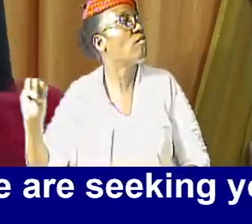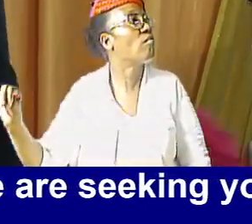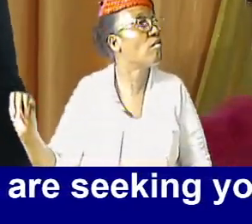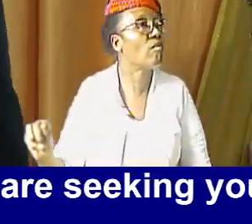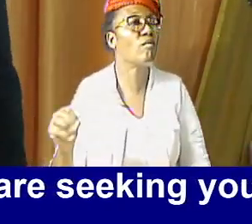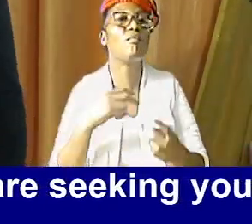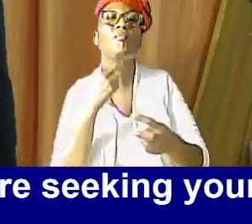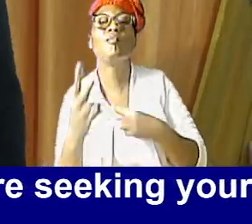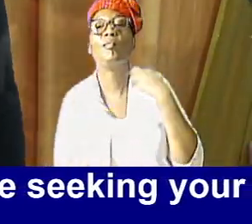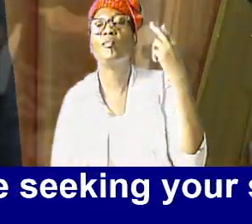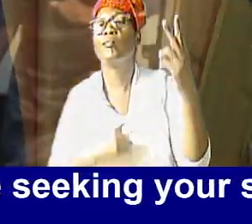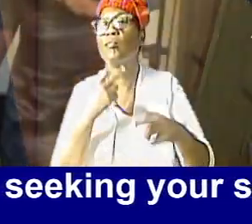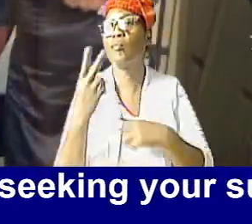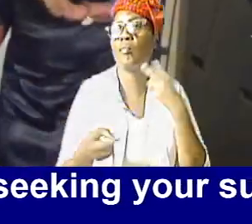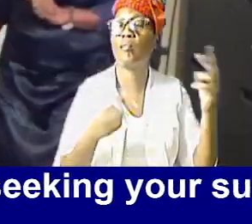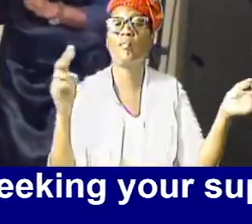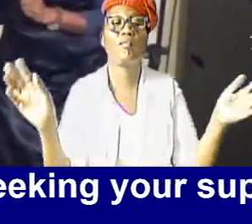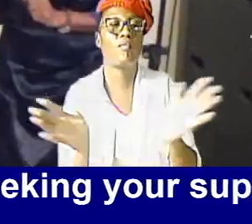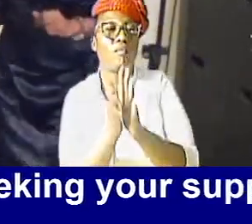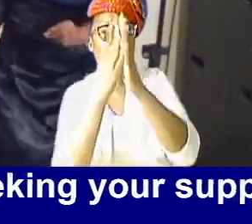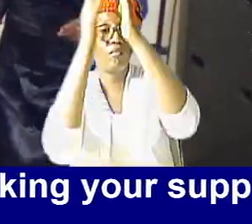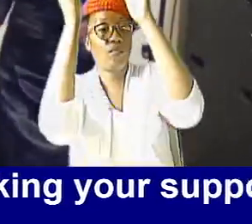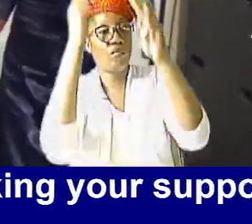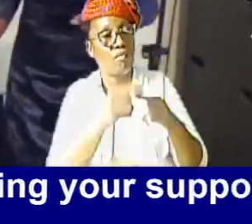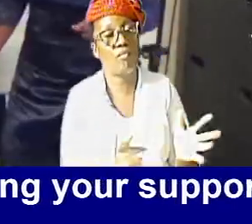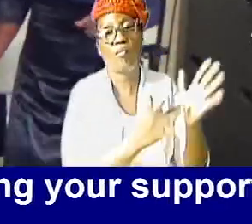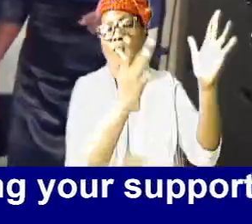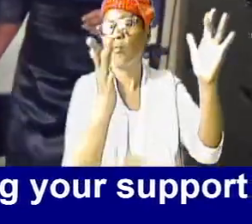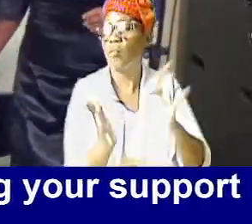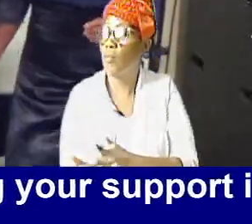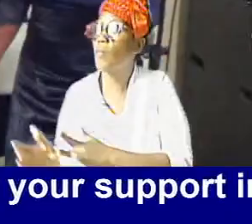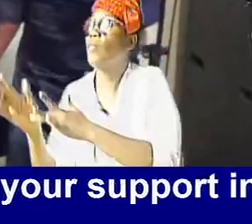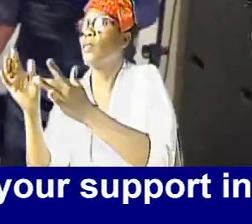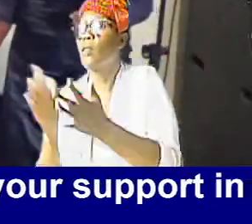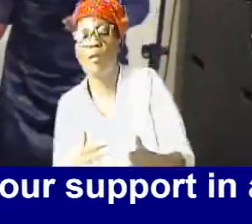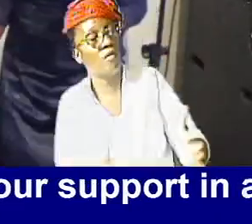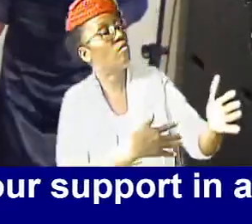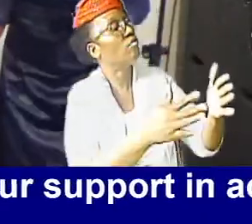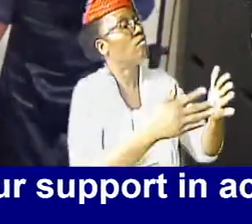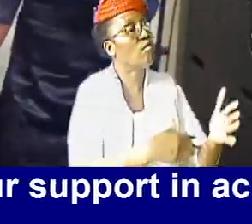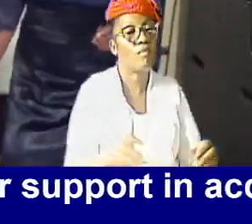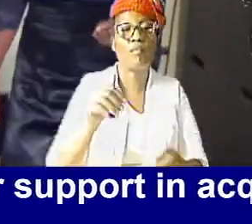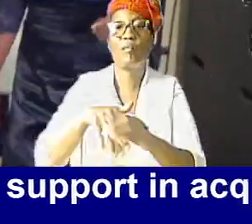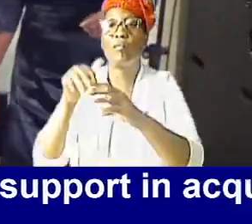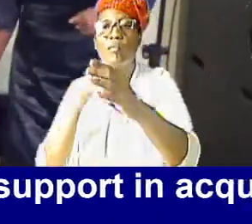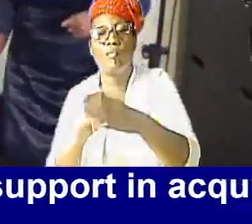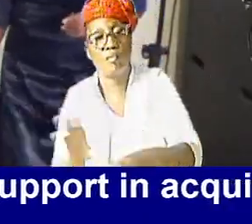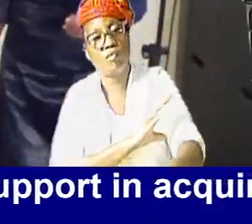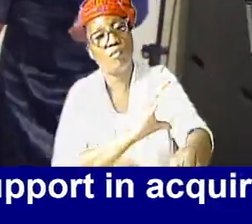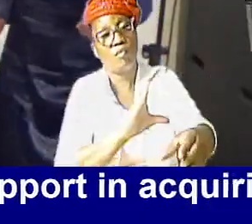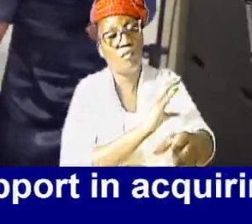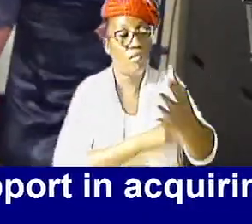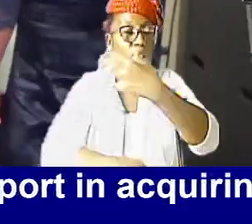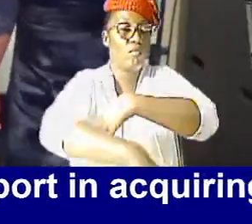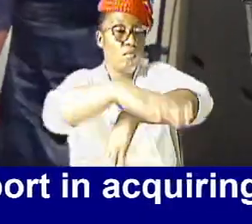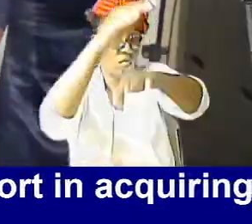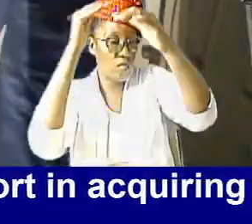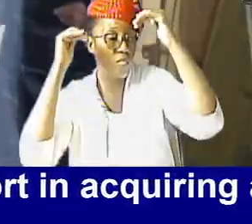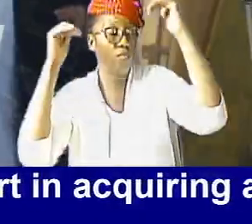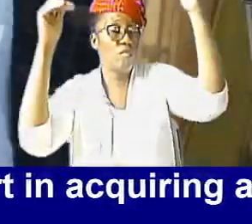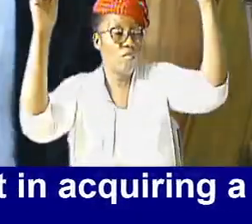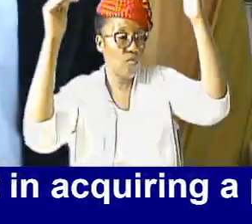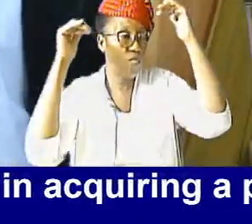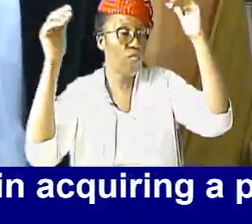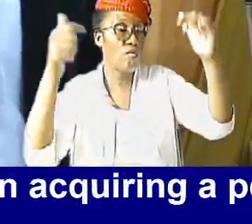million voices praise the name of Jesus, singing in God's choir in the